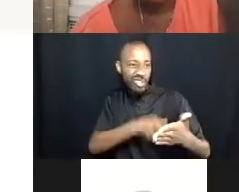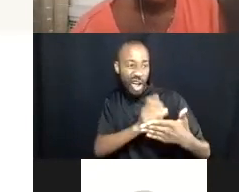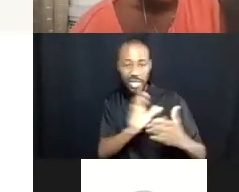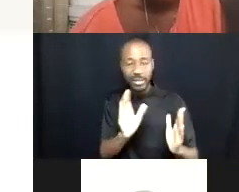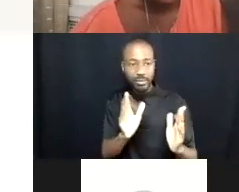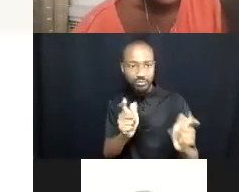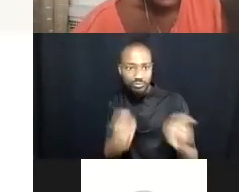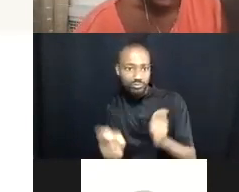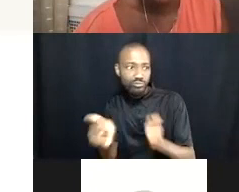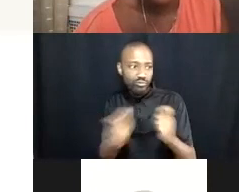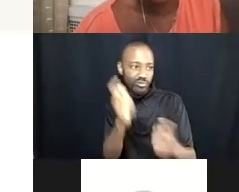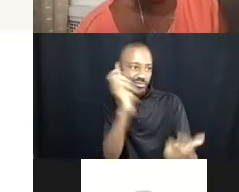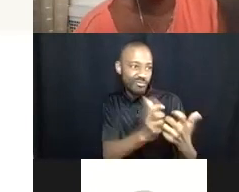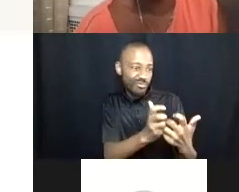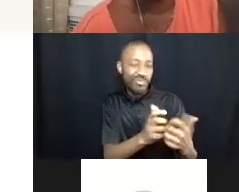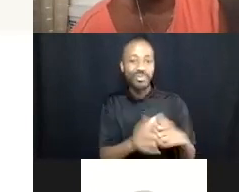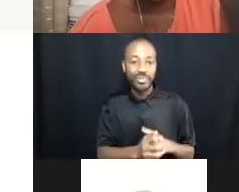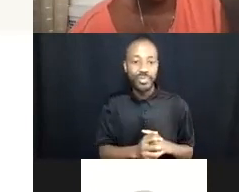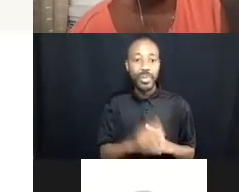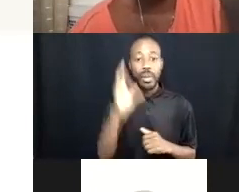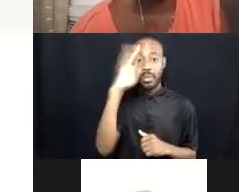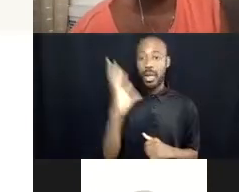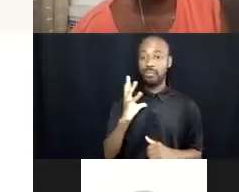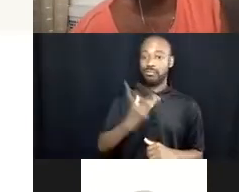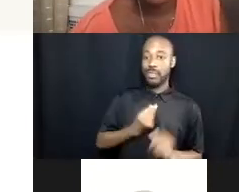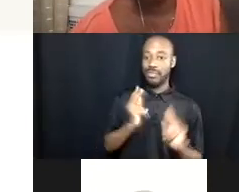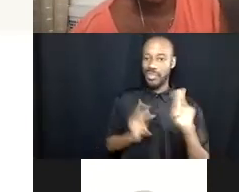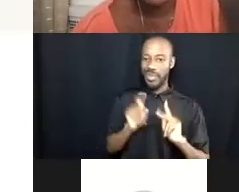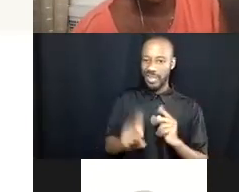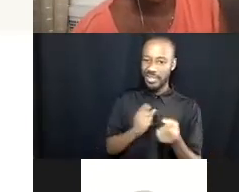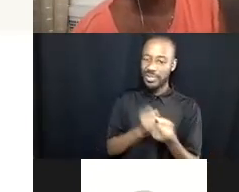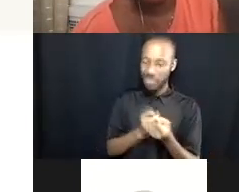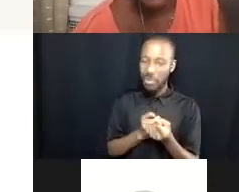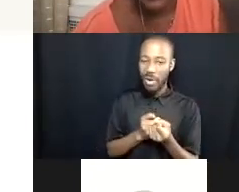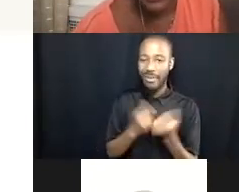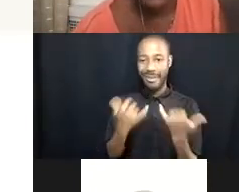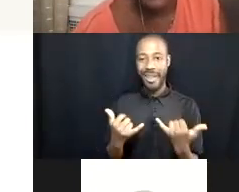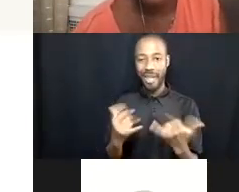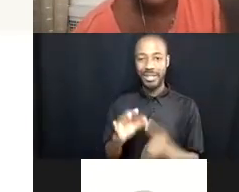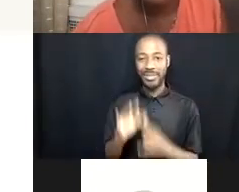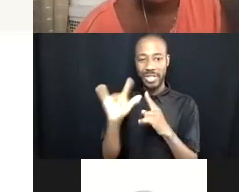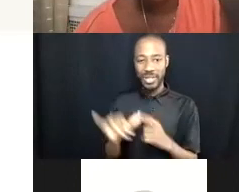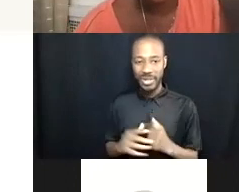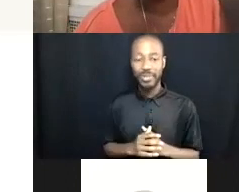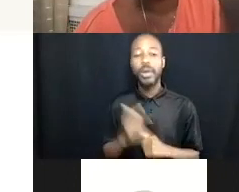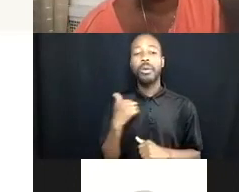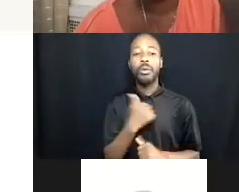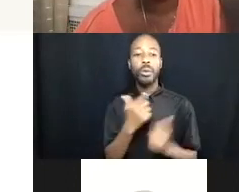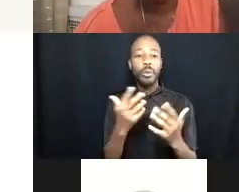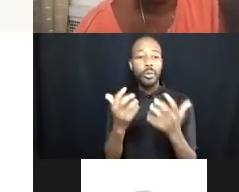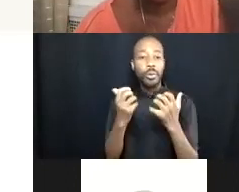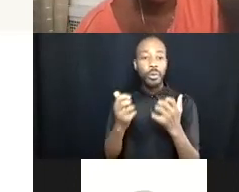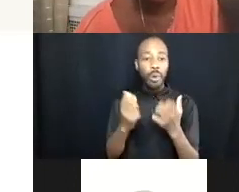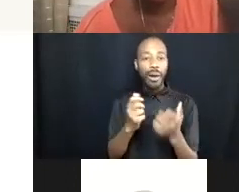support these days, especially. We want self-care plans and safety plans that resemble our dreams of a